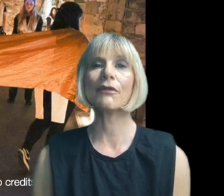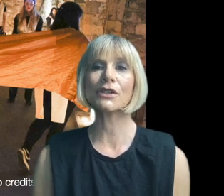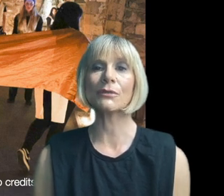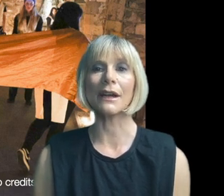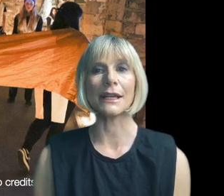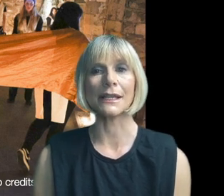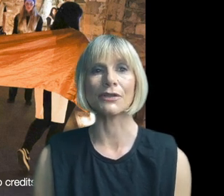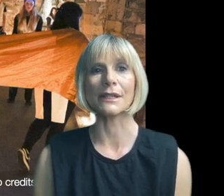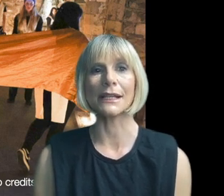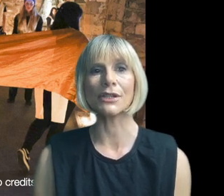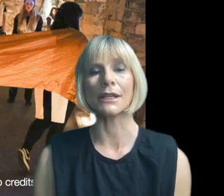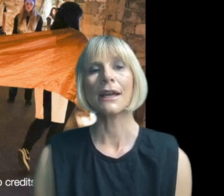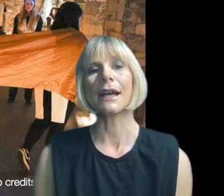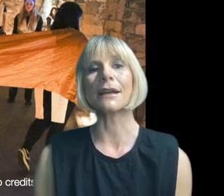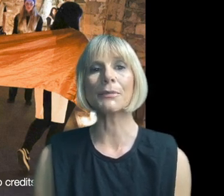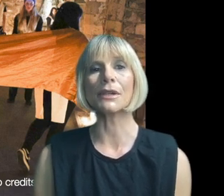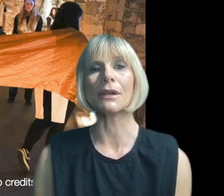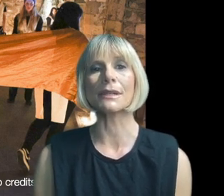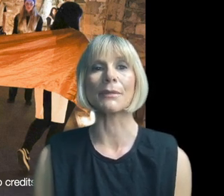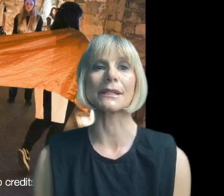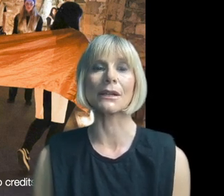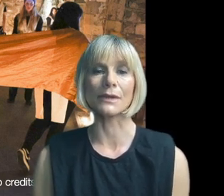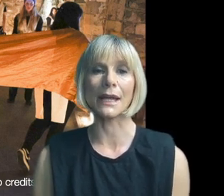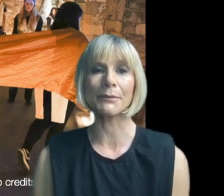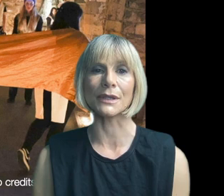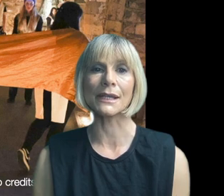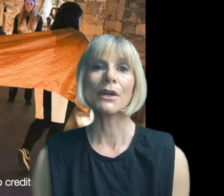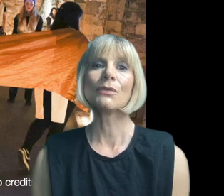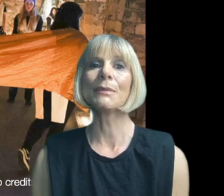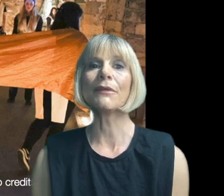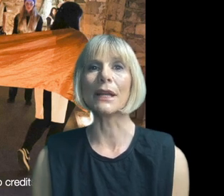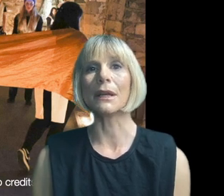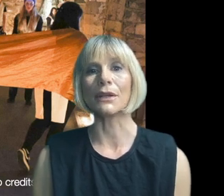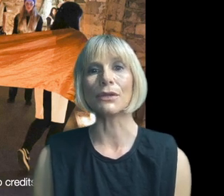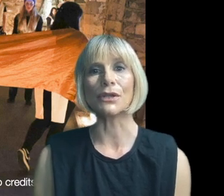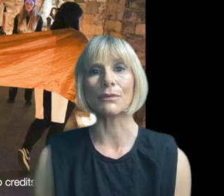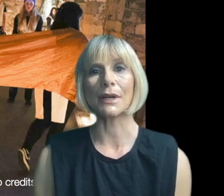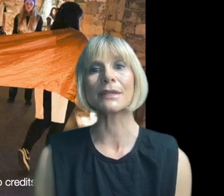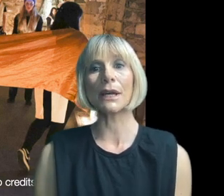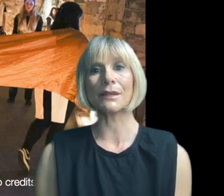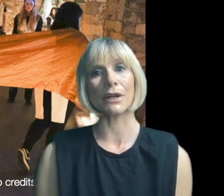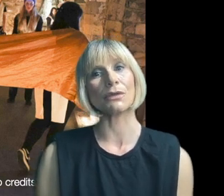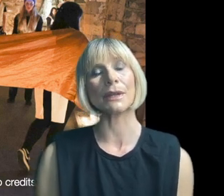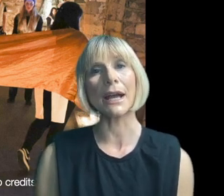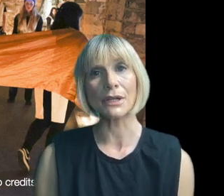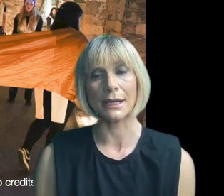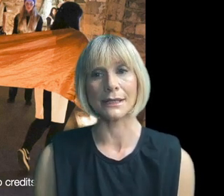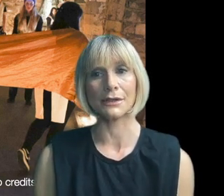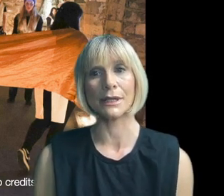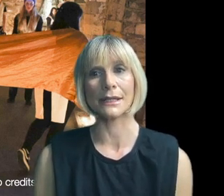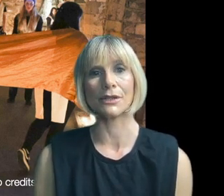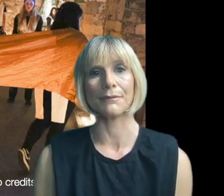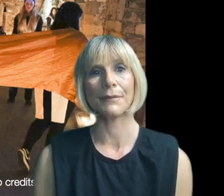A version with ISL translation and optional customised closed captions will be available on YouTube as well as a version without